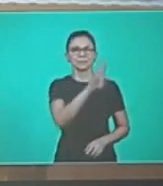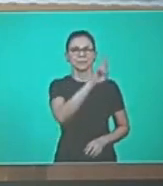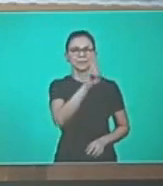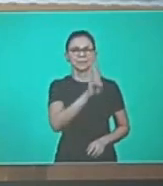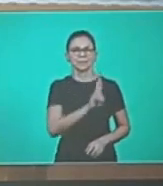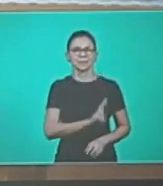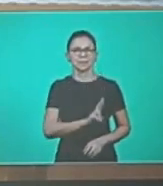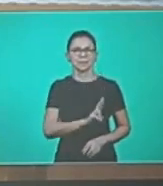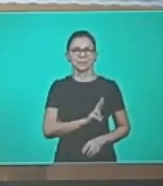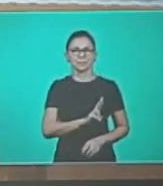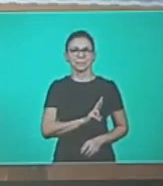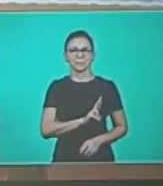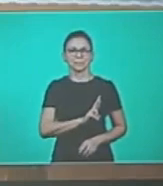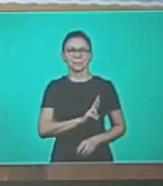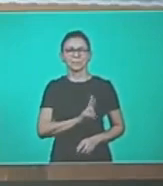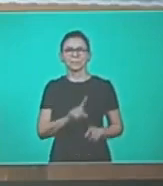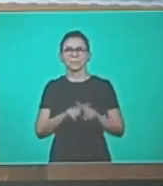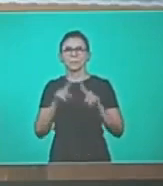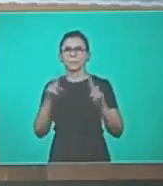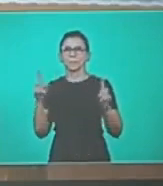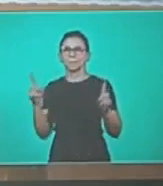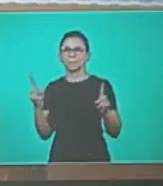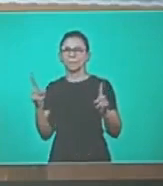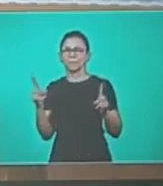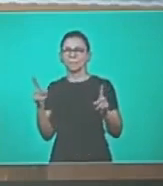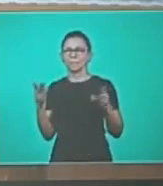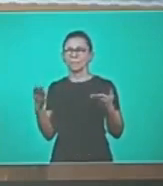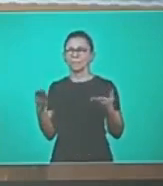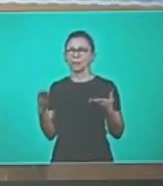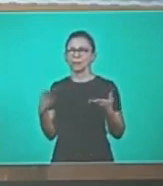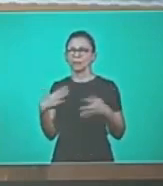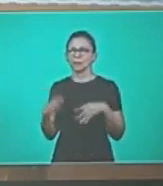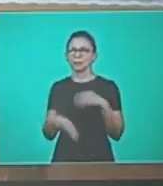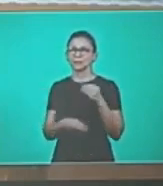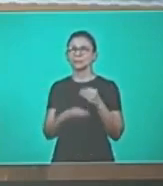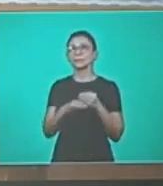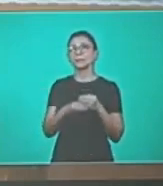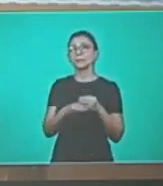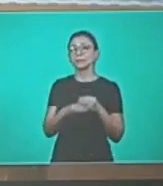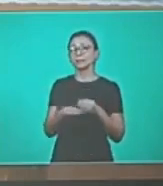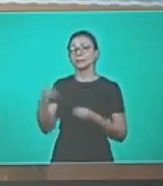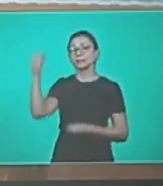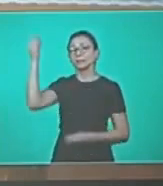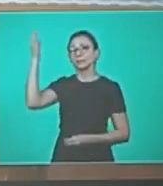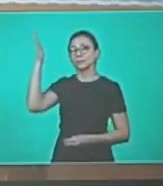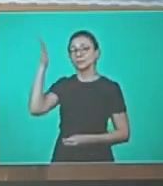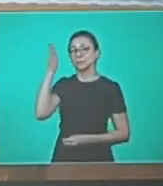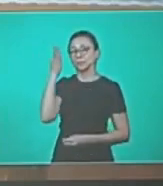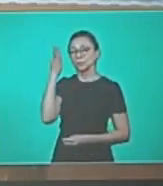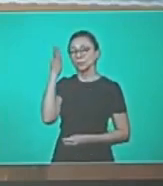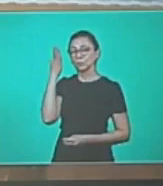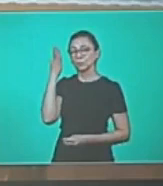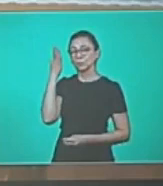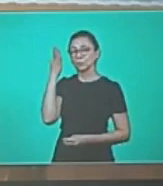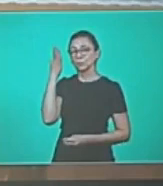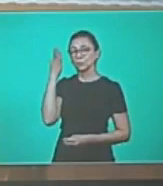the reason, but it brings and to enhance the value of the spiritual.